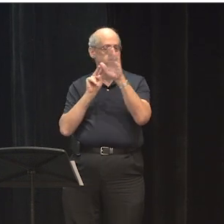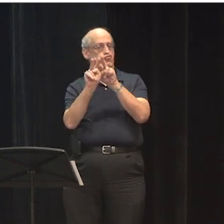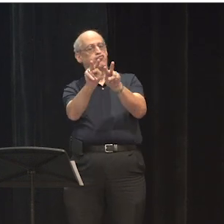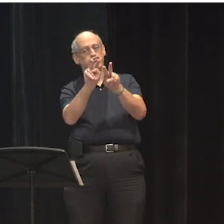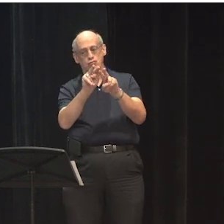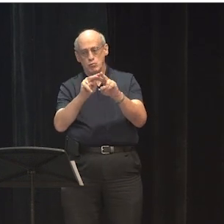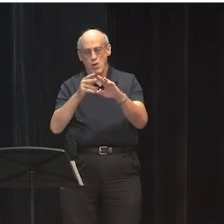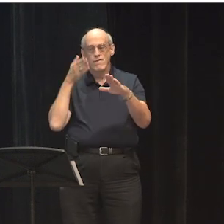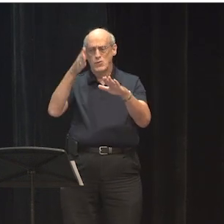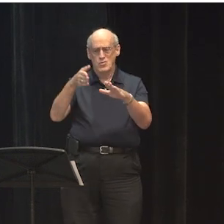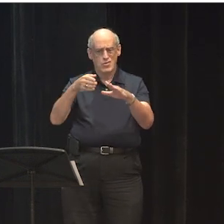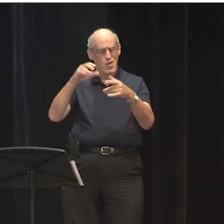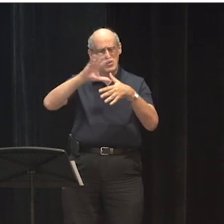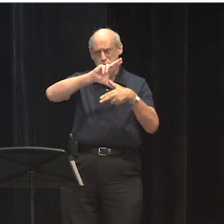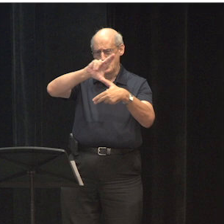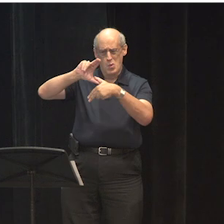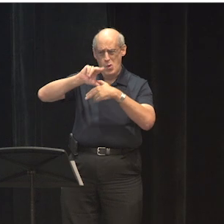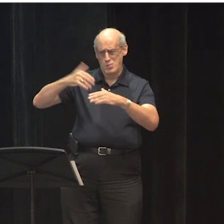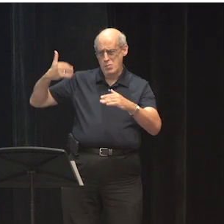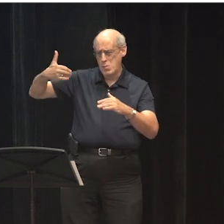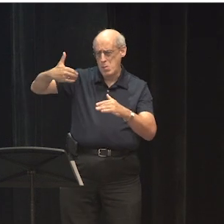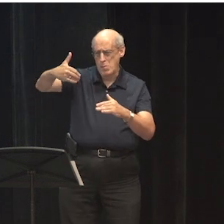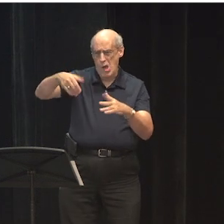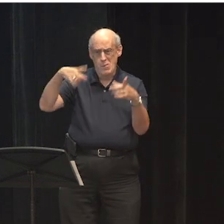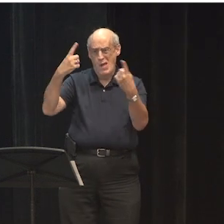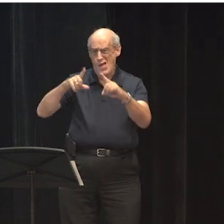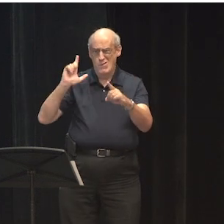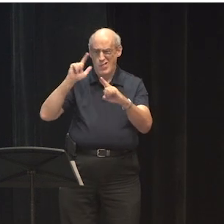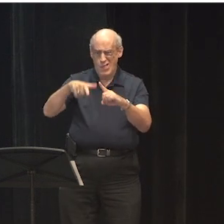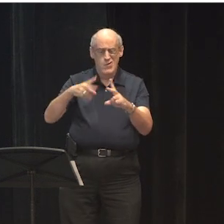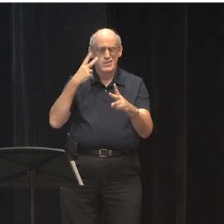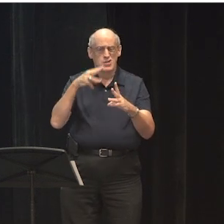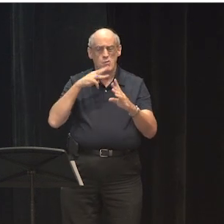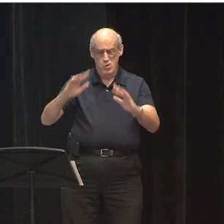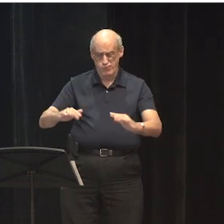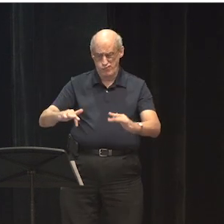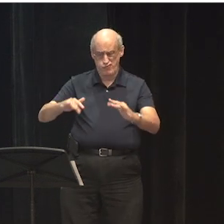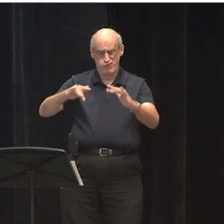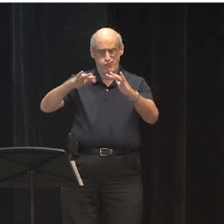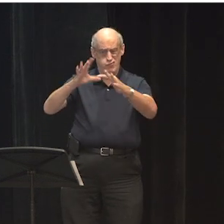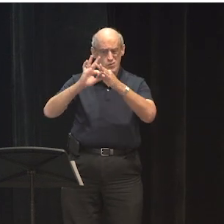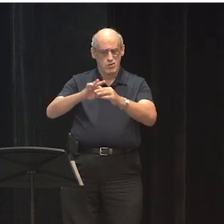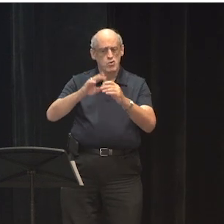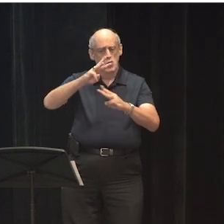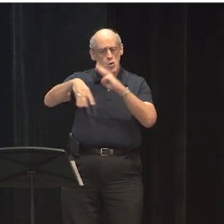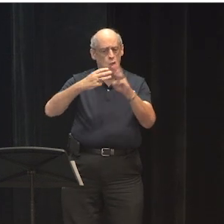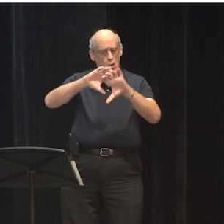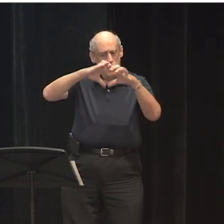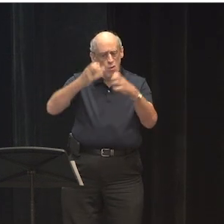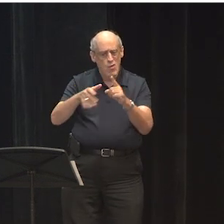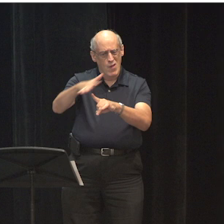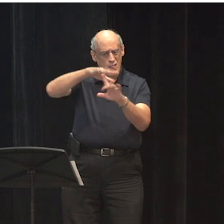of future severe storm activity and sea level rise related to global climate change.